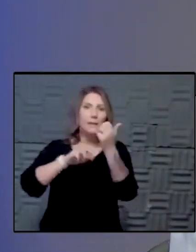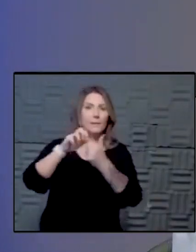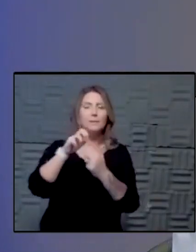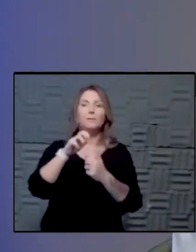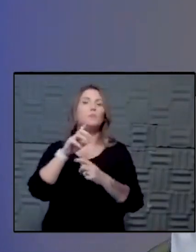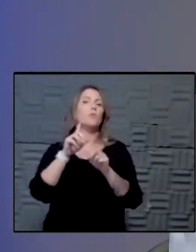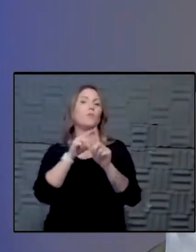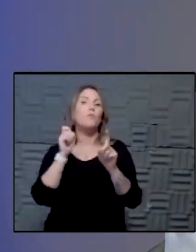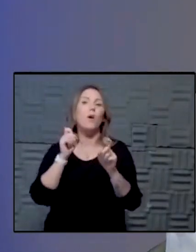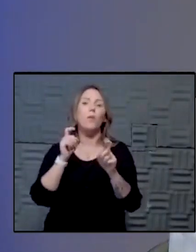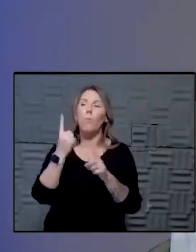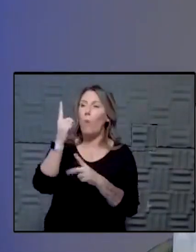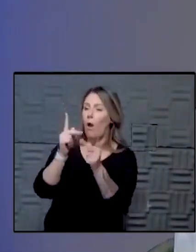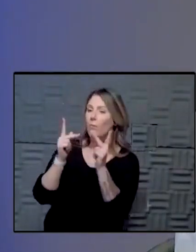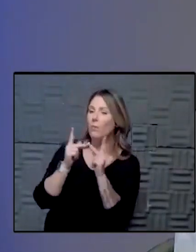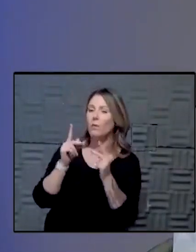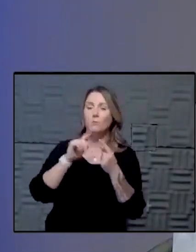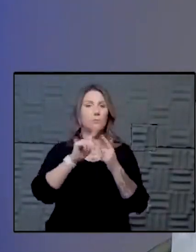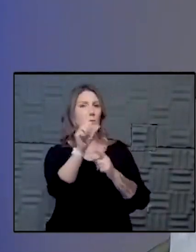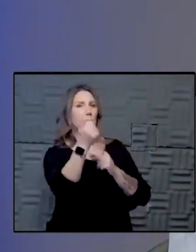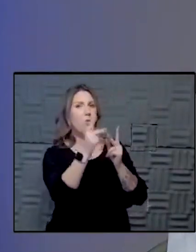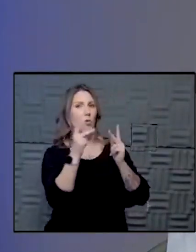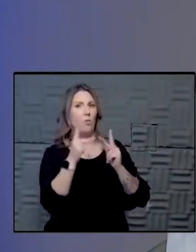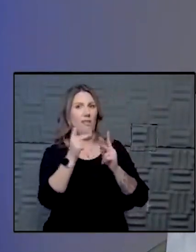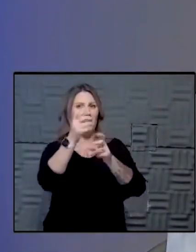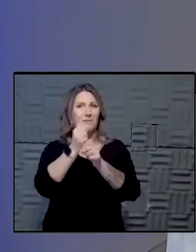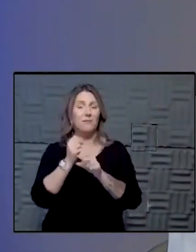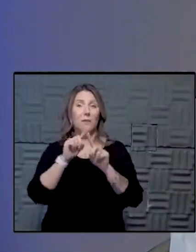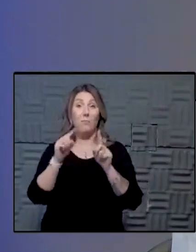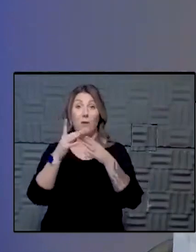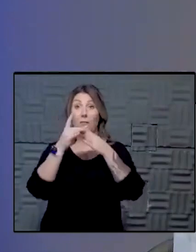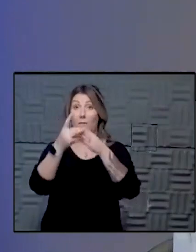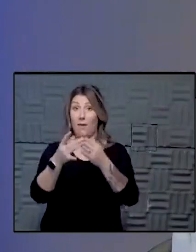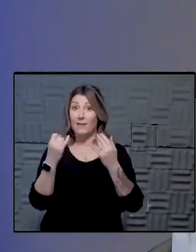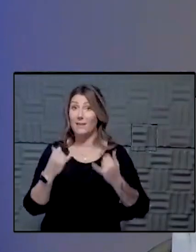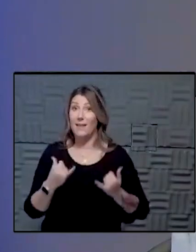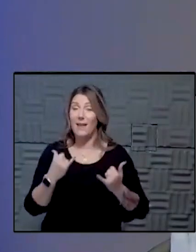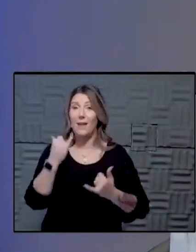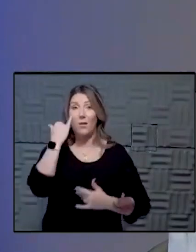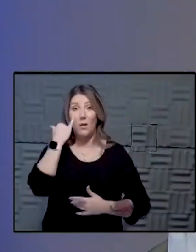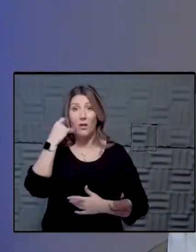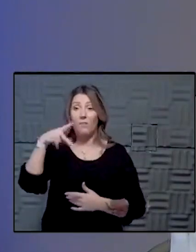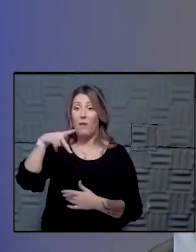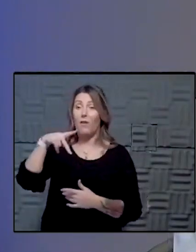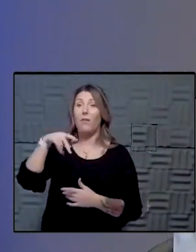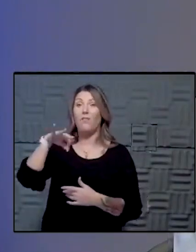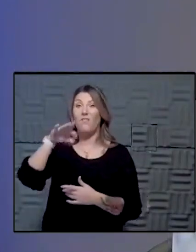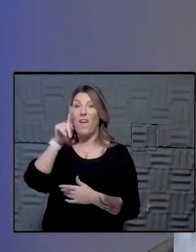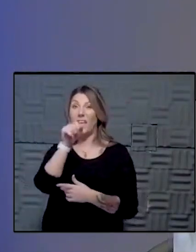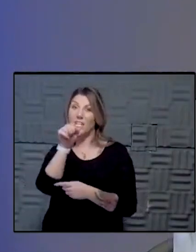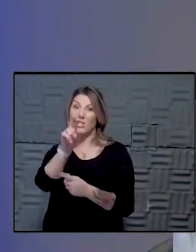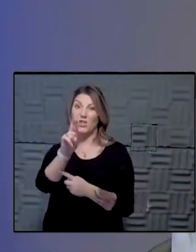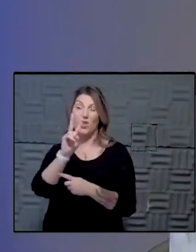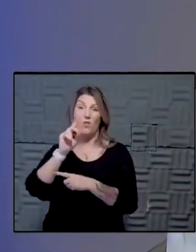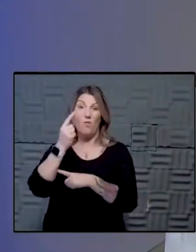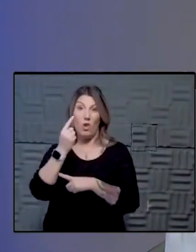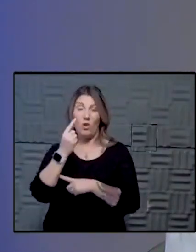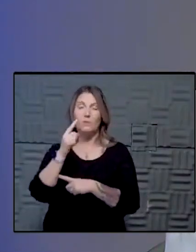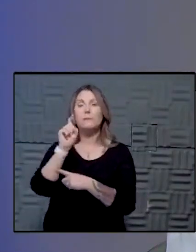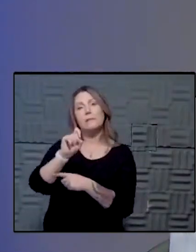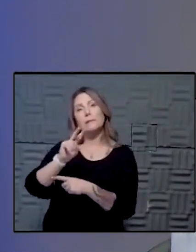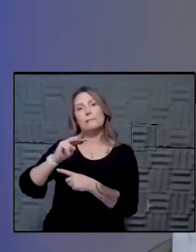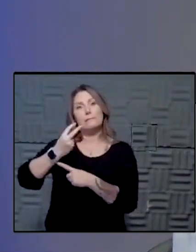people going to one place or the other to get it. But right now the guidance is if you got Pfizer for your first dose, get Pfizer for your second dose.